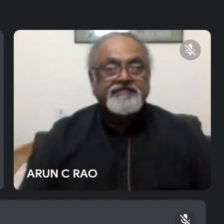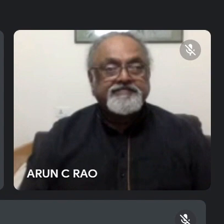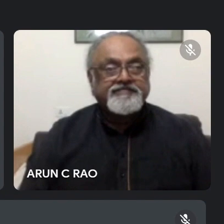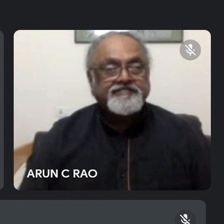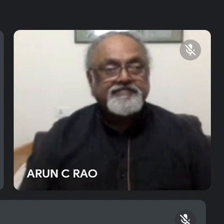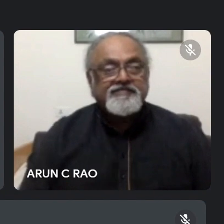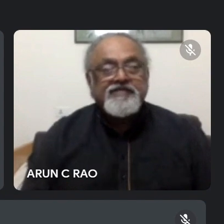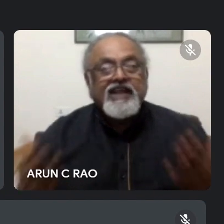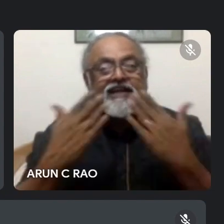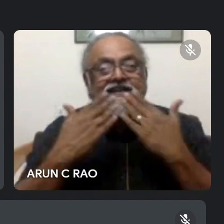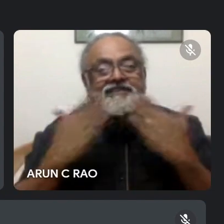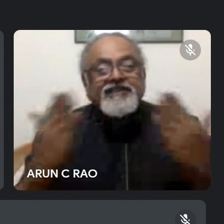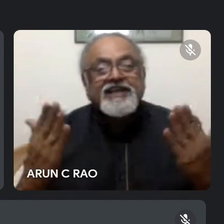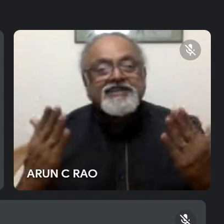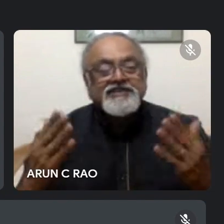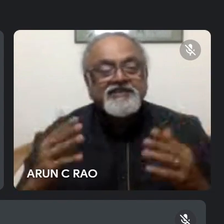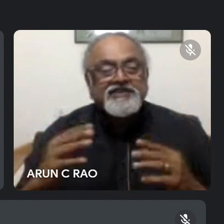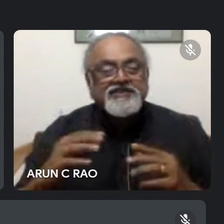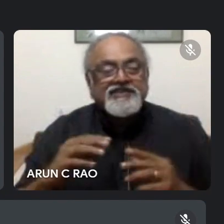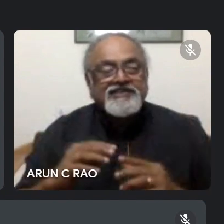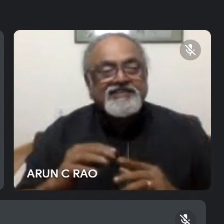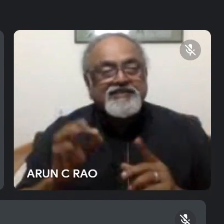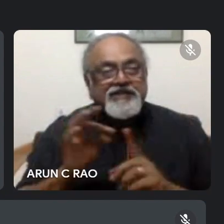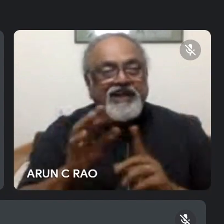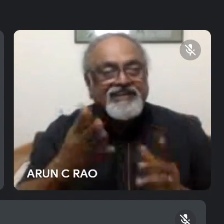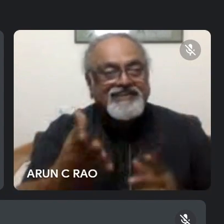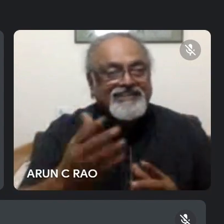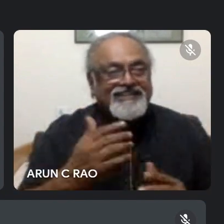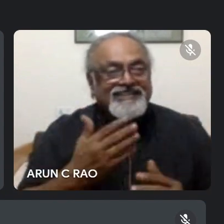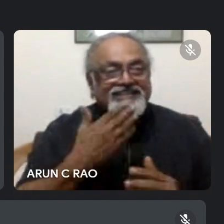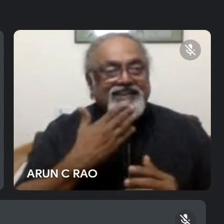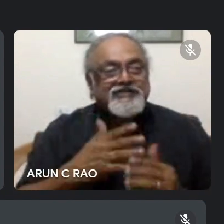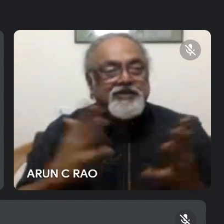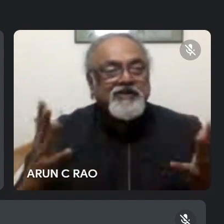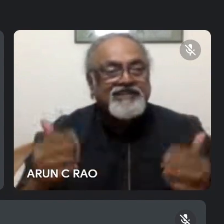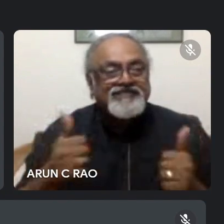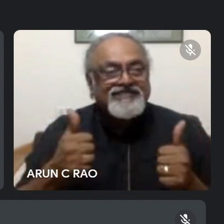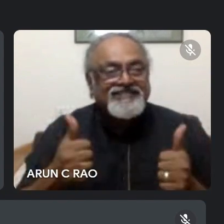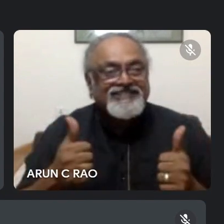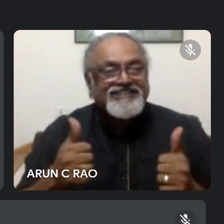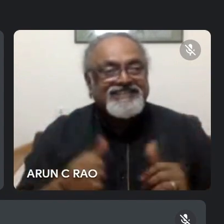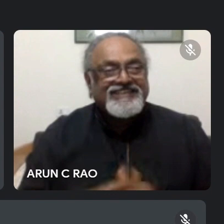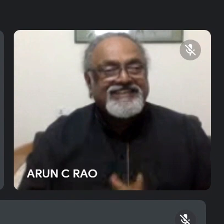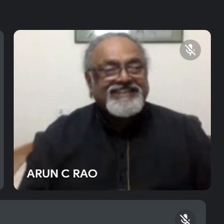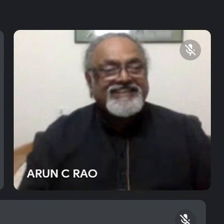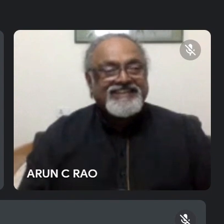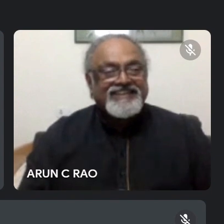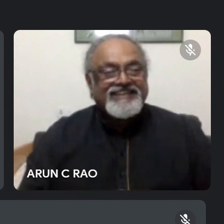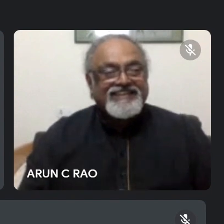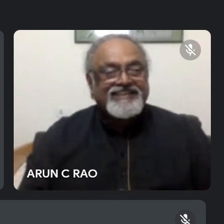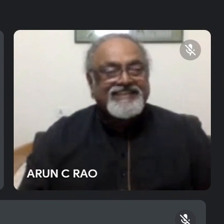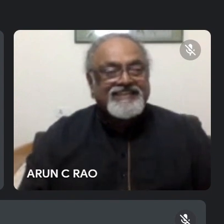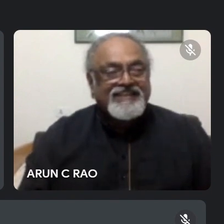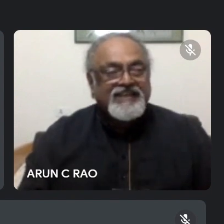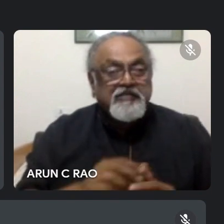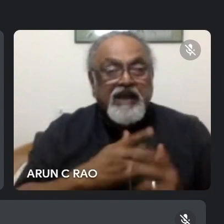Thanks, Priyank. Thank you so much for focusing on a couple of issues, important